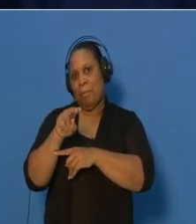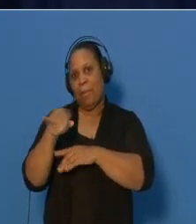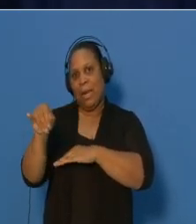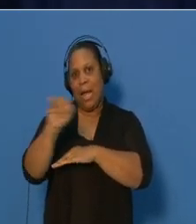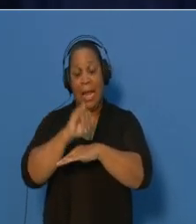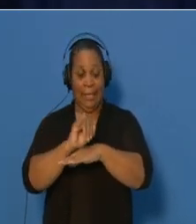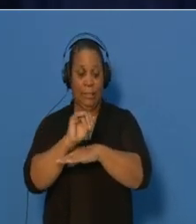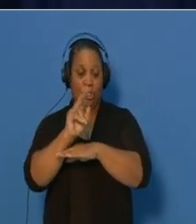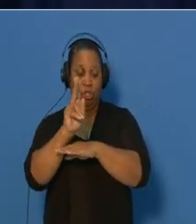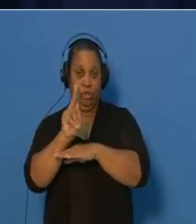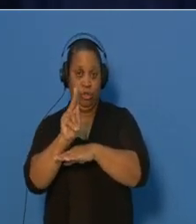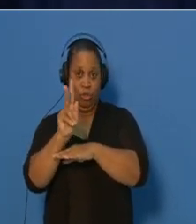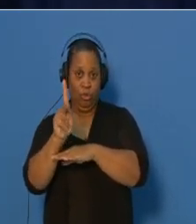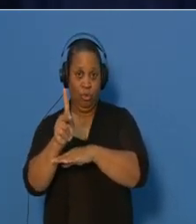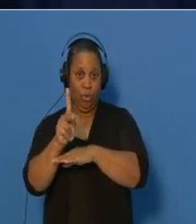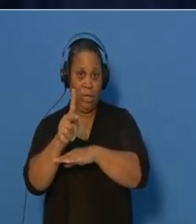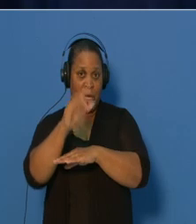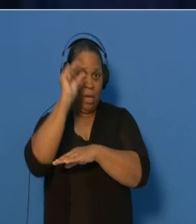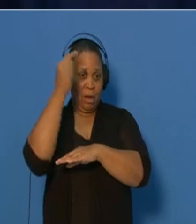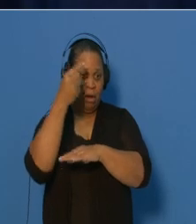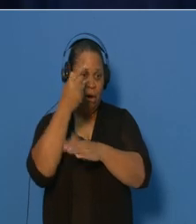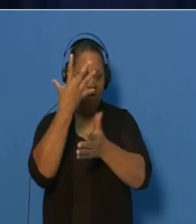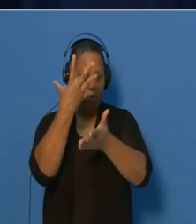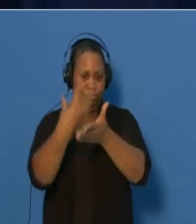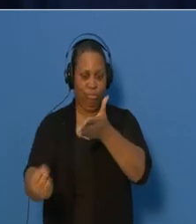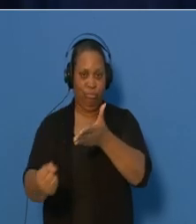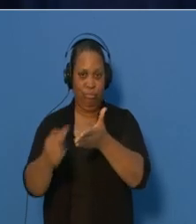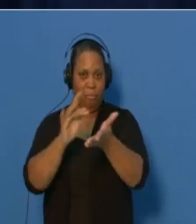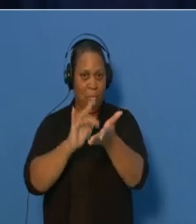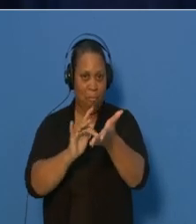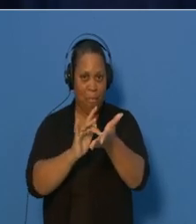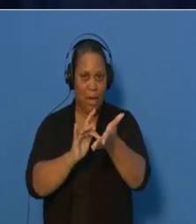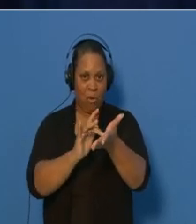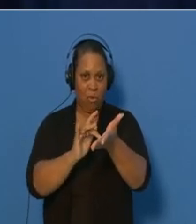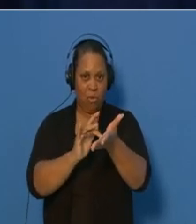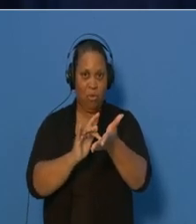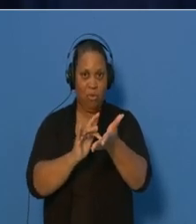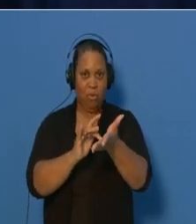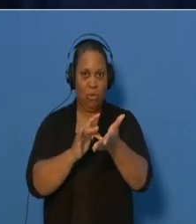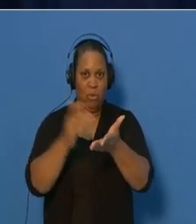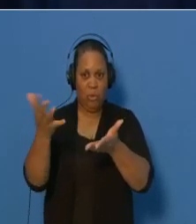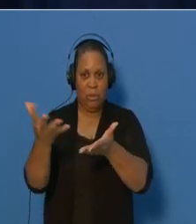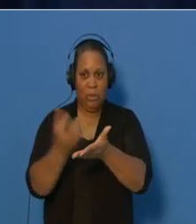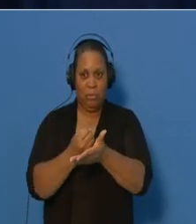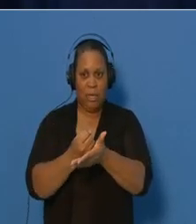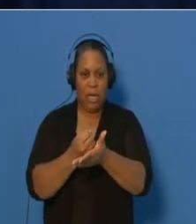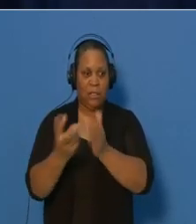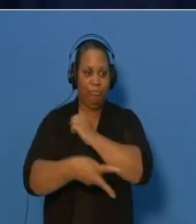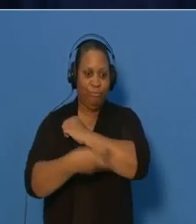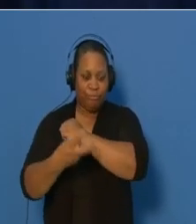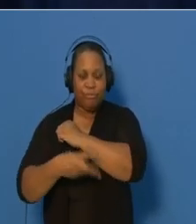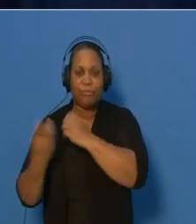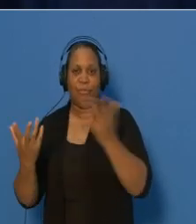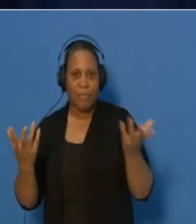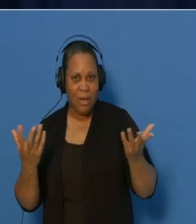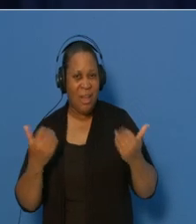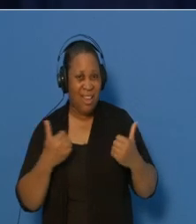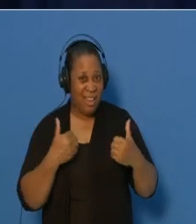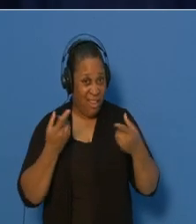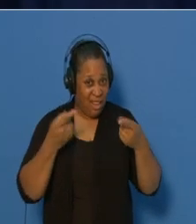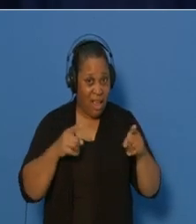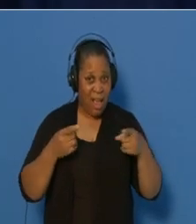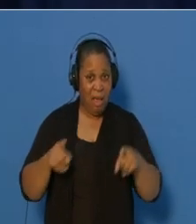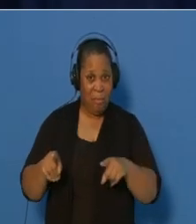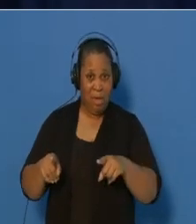government confiscating medical supplies, has that happened with medical supplies coming